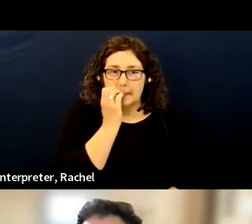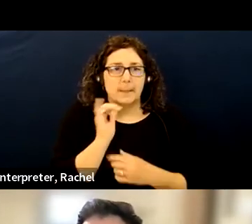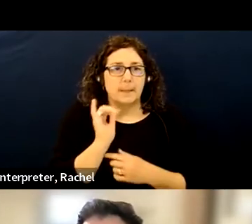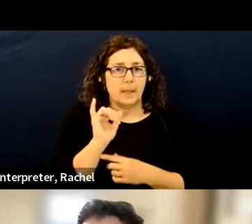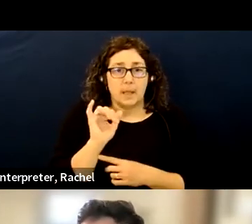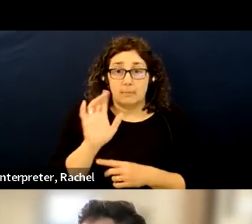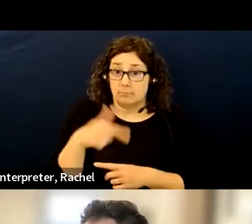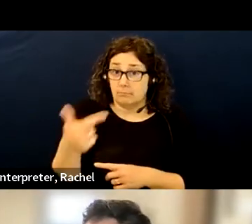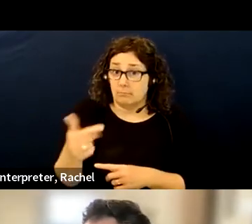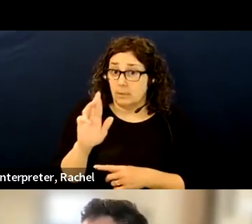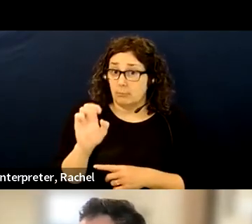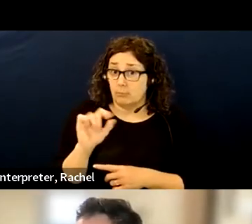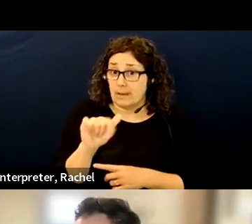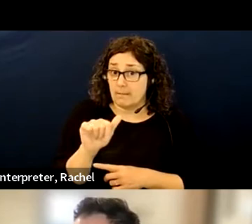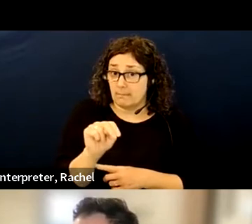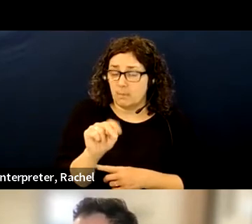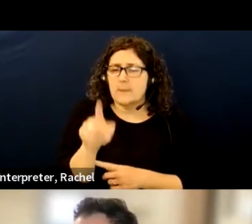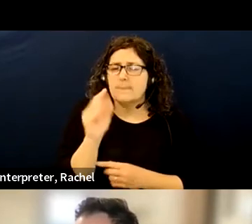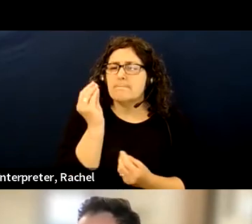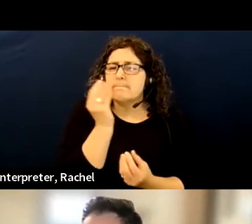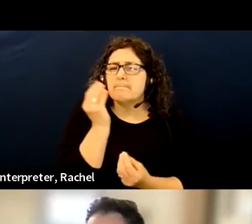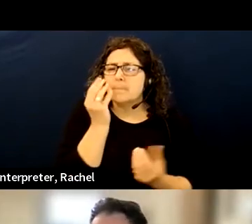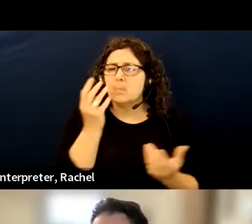Regan, why don't we go to you? What are you thinking about?